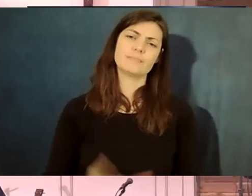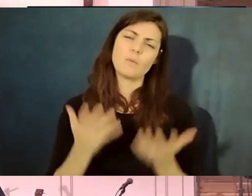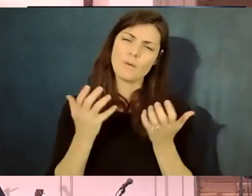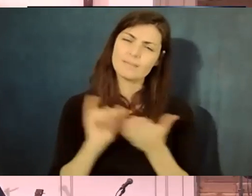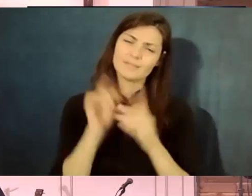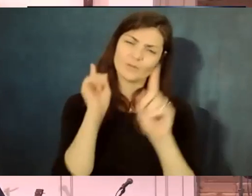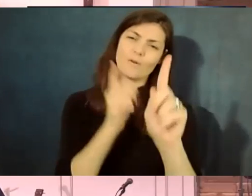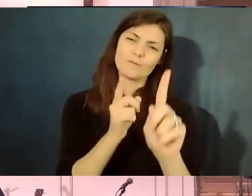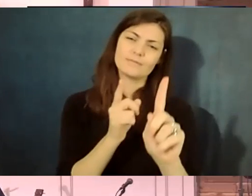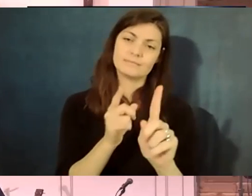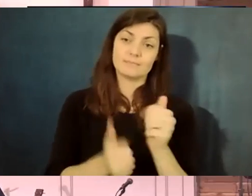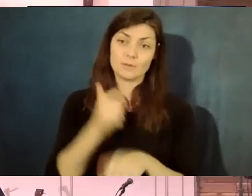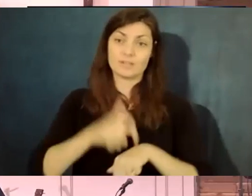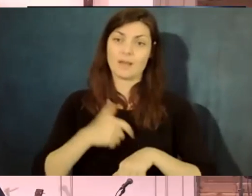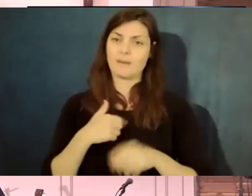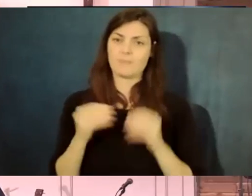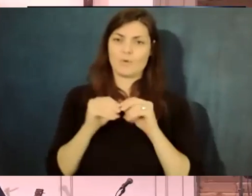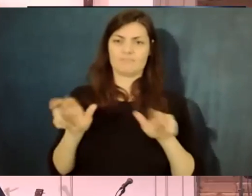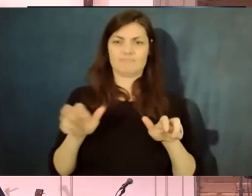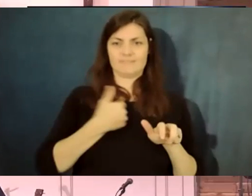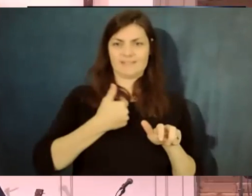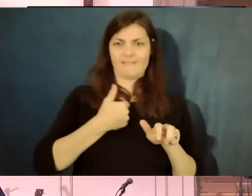I'll be honest with you, most of the time I'm way too selfish